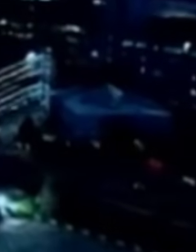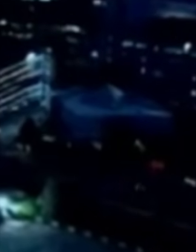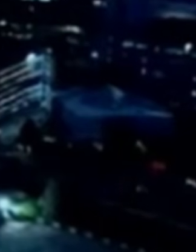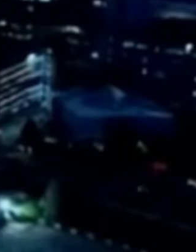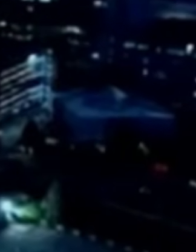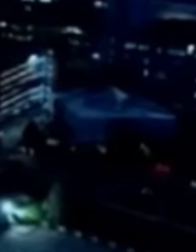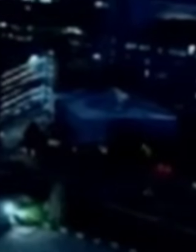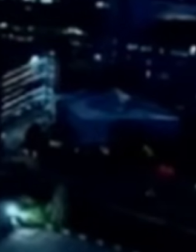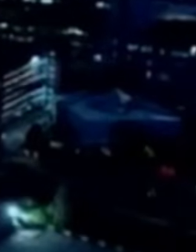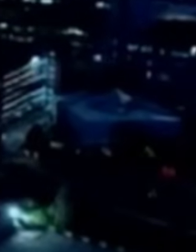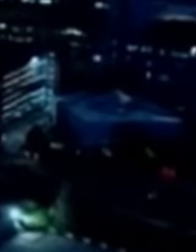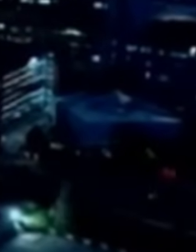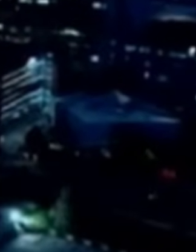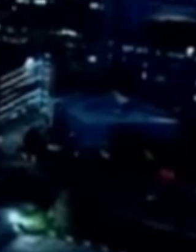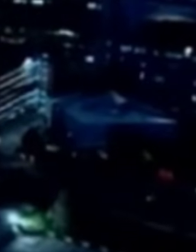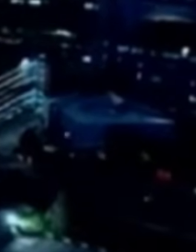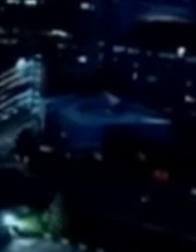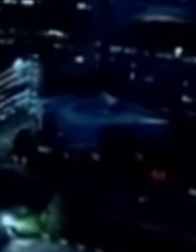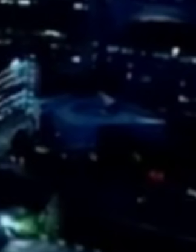iketle mmogo ka tshedimosetso.